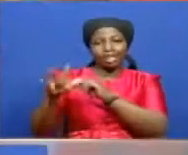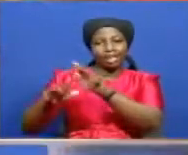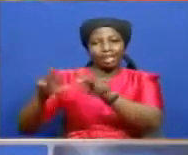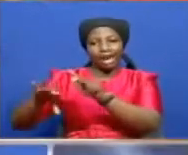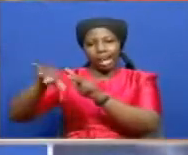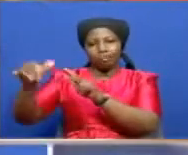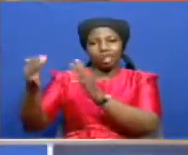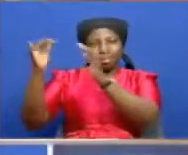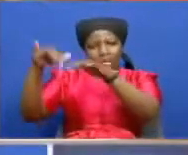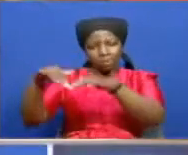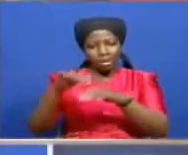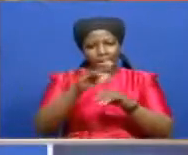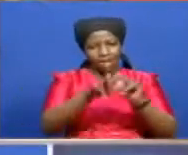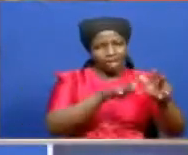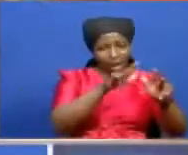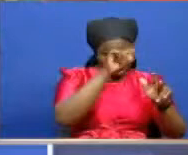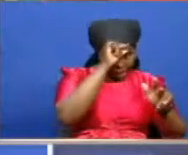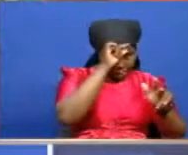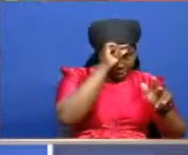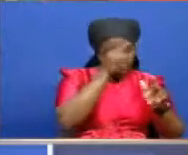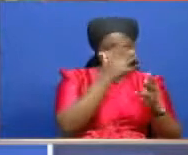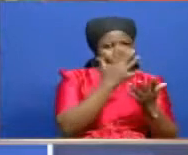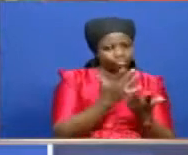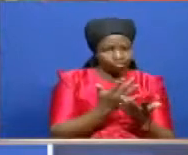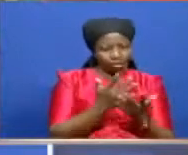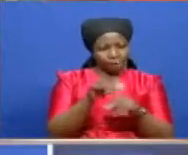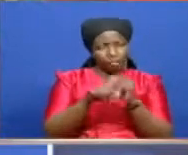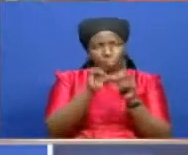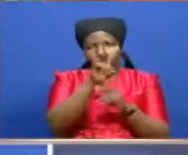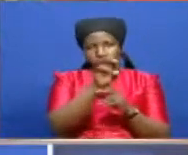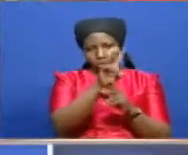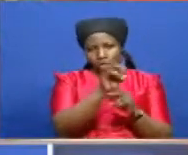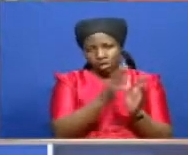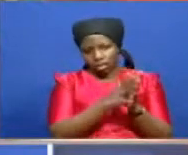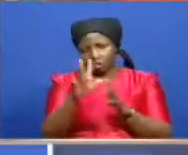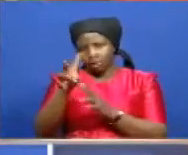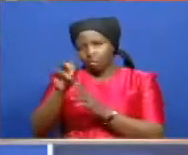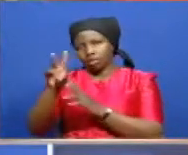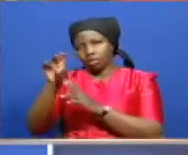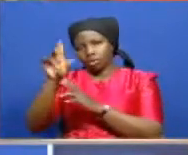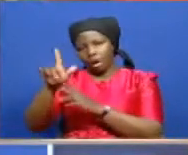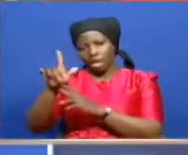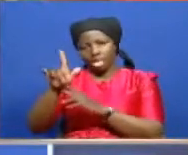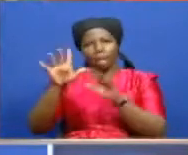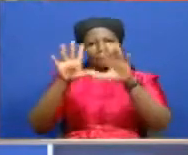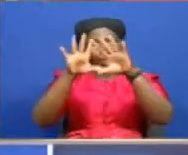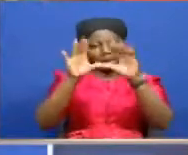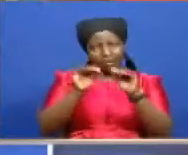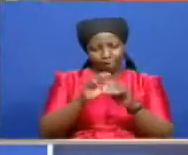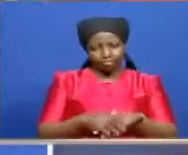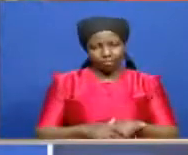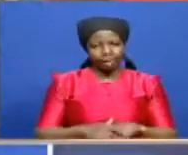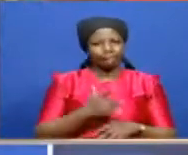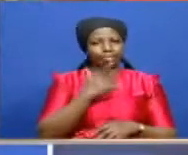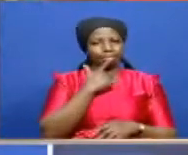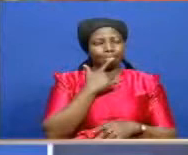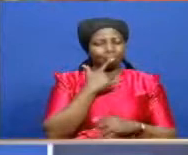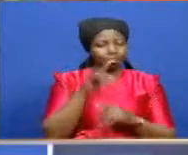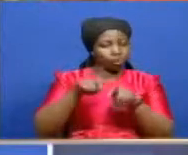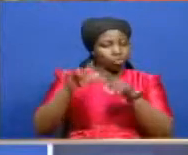the 2020-2021 spending projections. The Controller of Budget says the County Assembly erred in approving